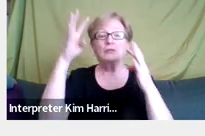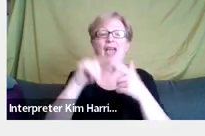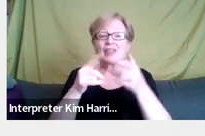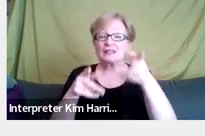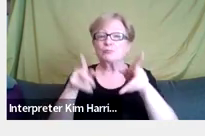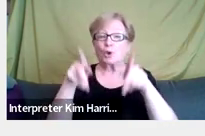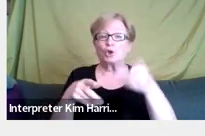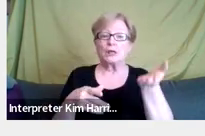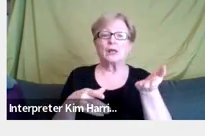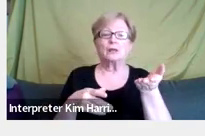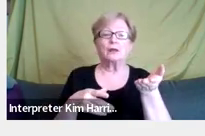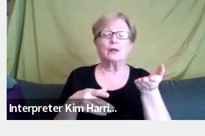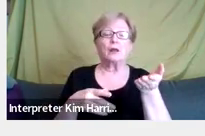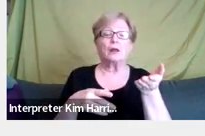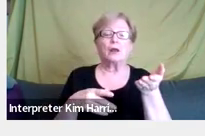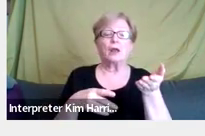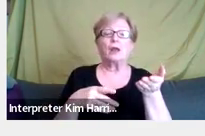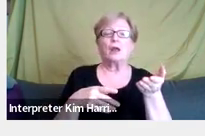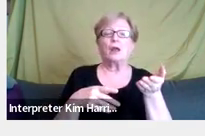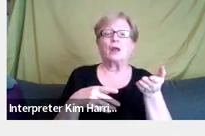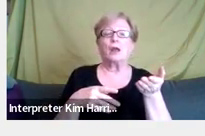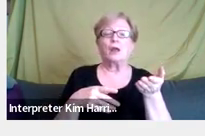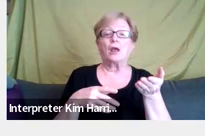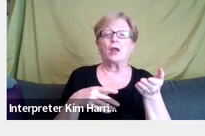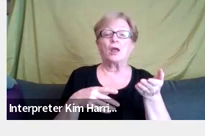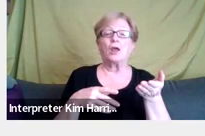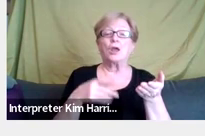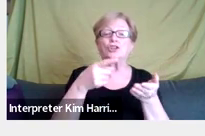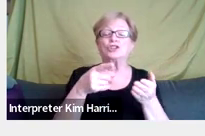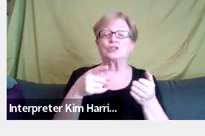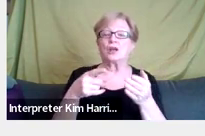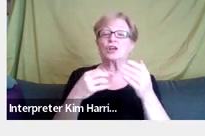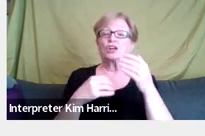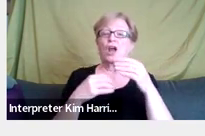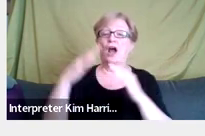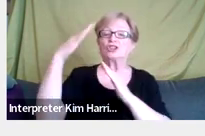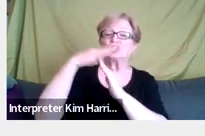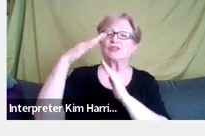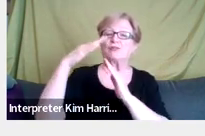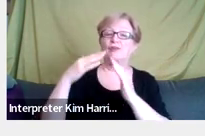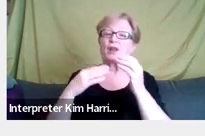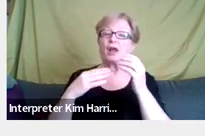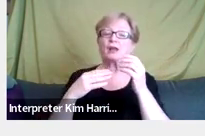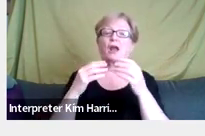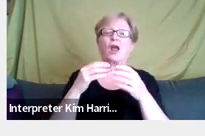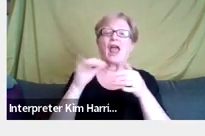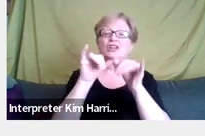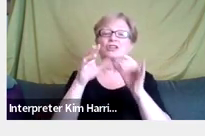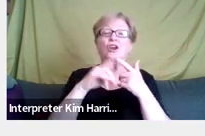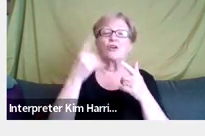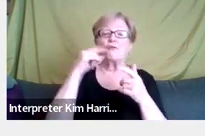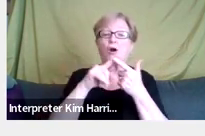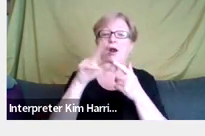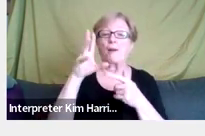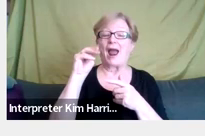woman is Donna Sankar. She is a chief engineering leader at Microsoft for over 15